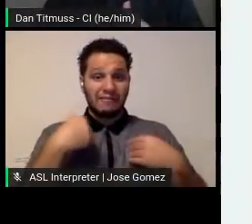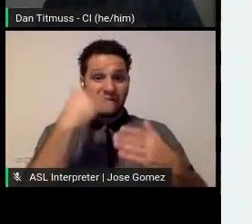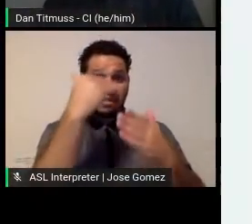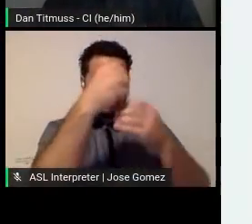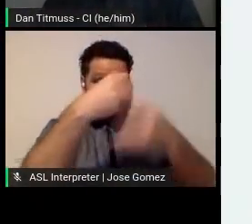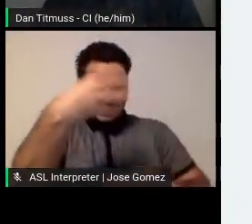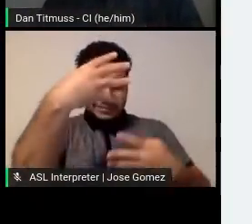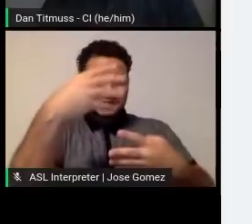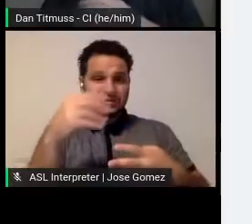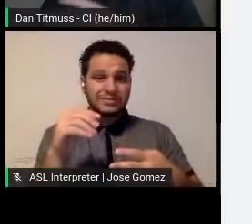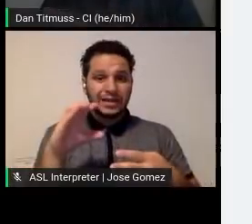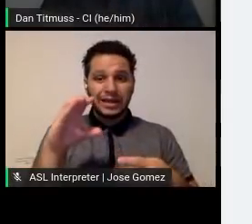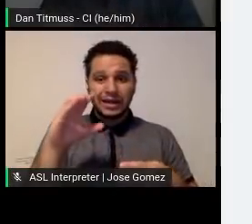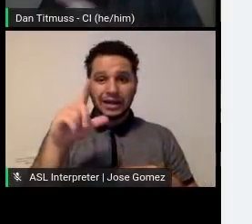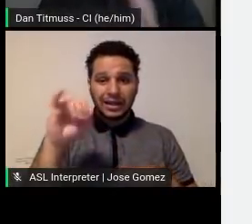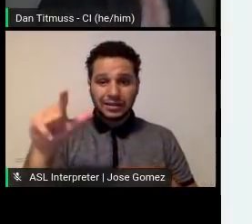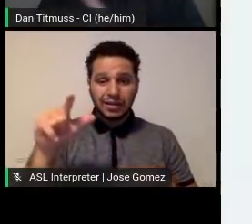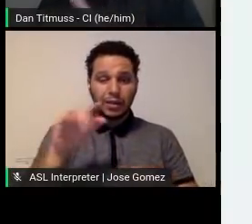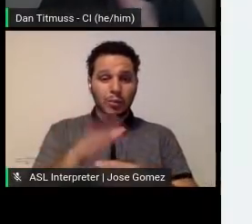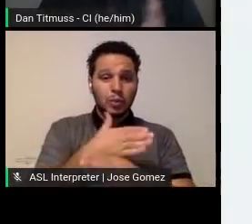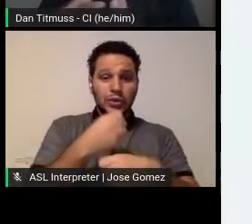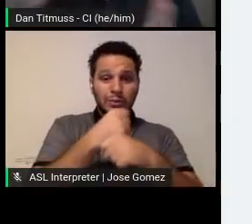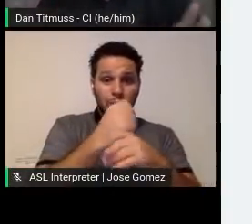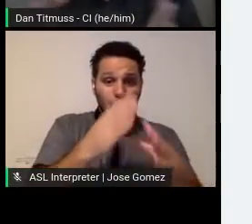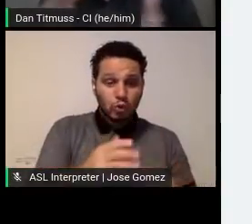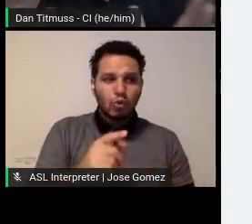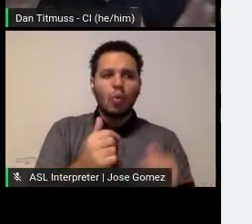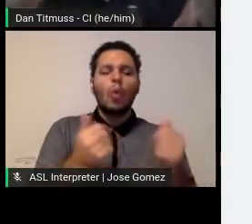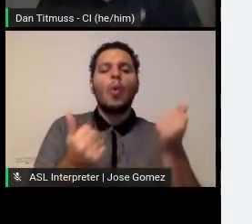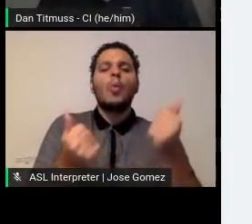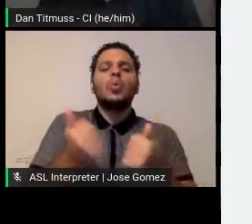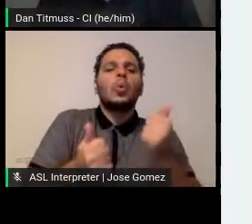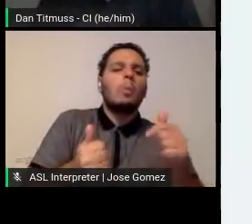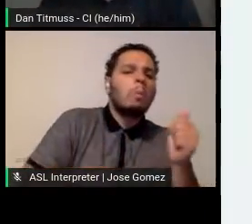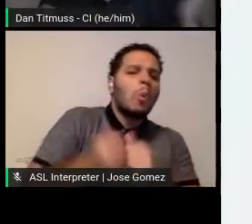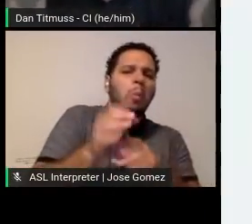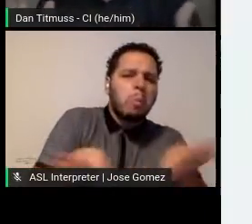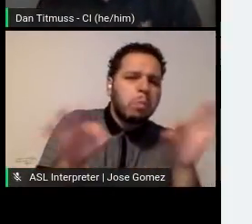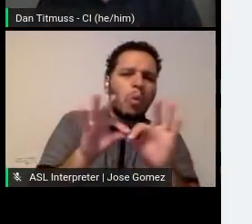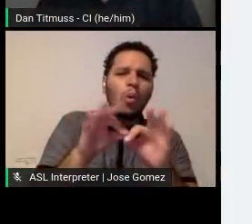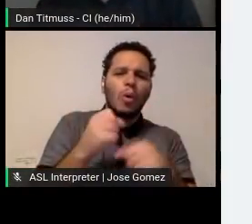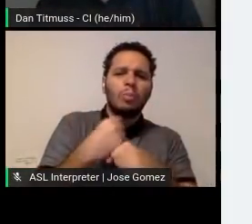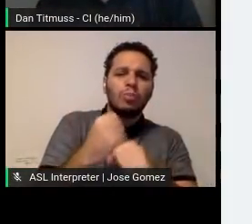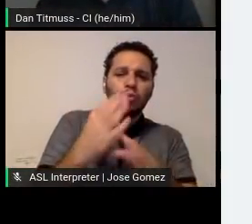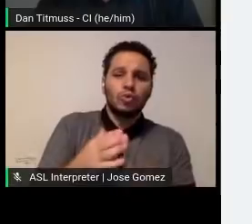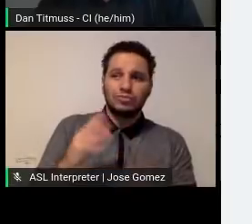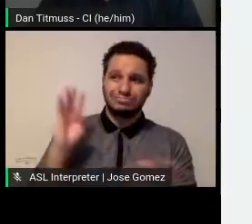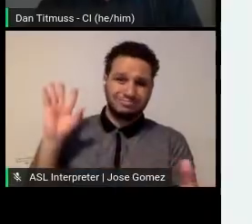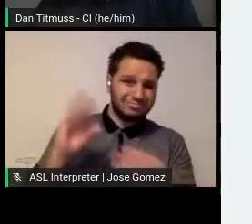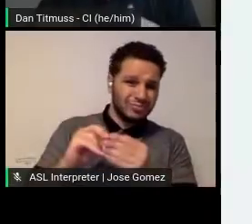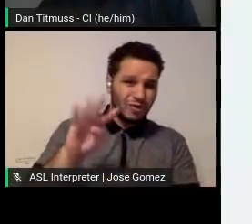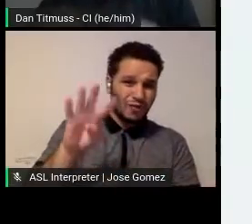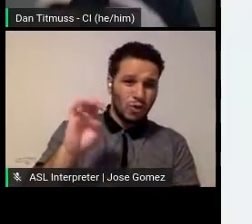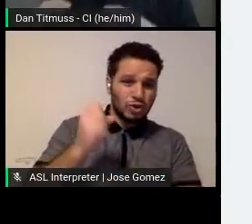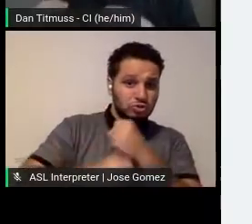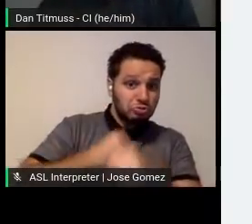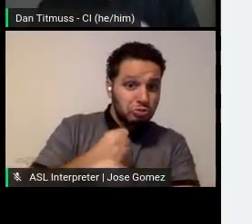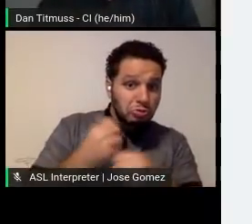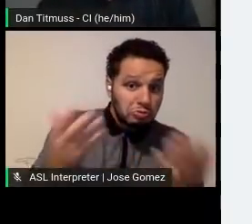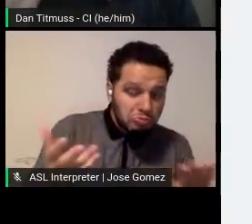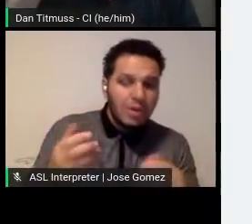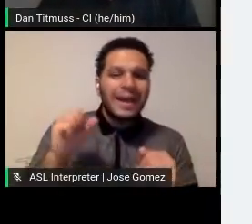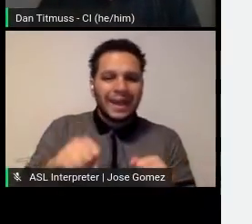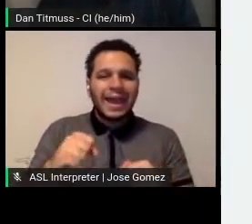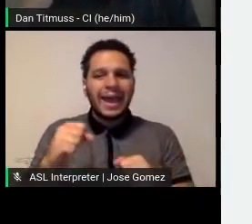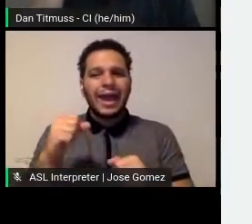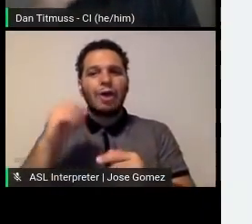composers, or a sort of, these are the most important classical music composers of the last 400 years, something like that. We can create something to